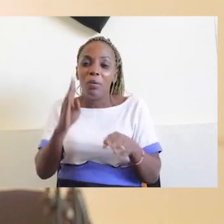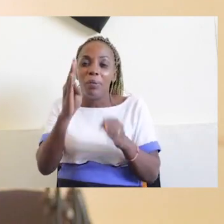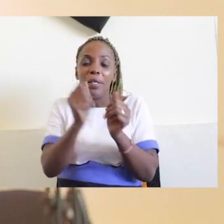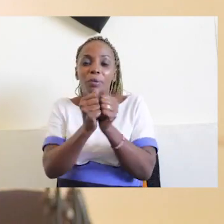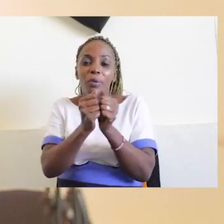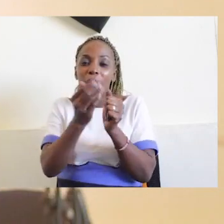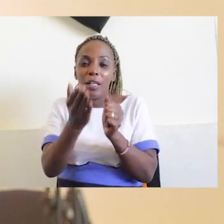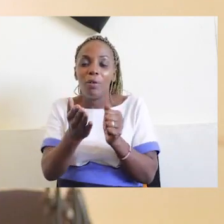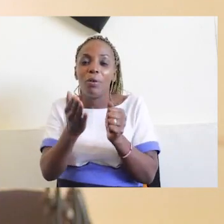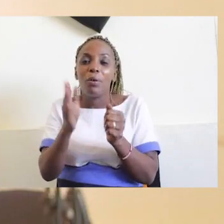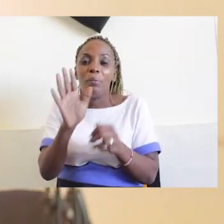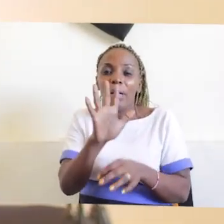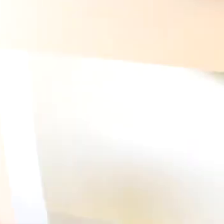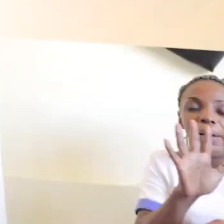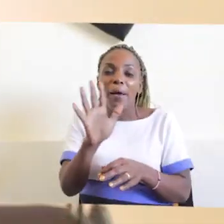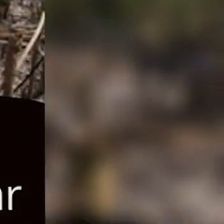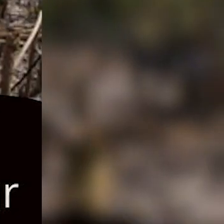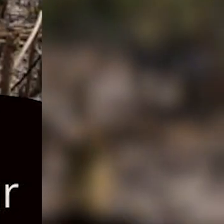you. Bye-bye.